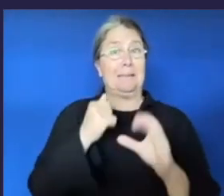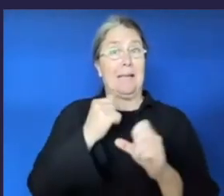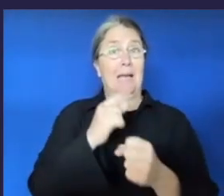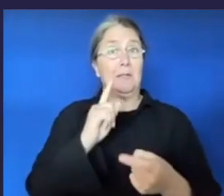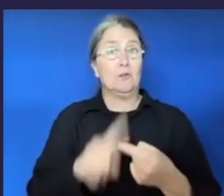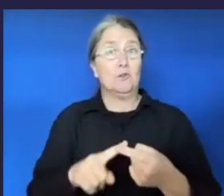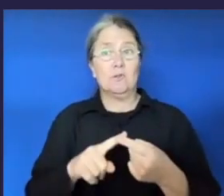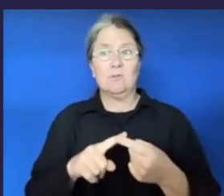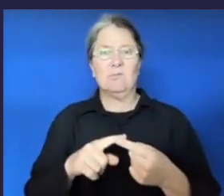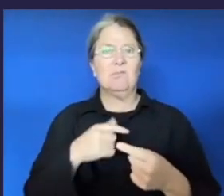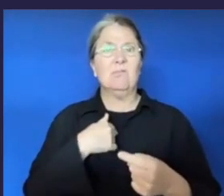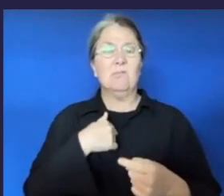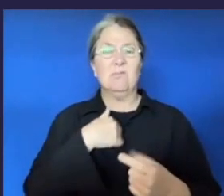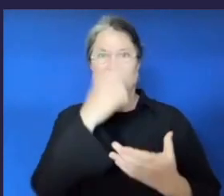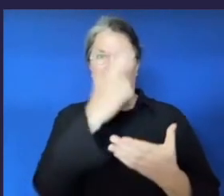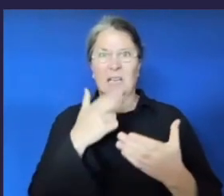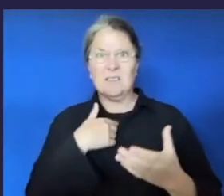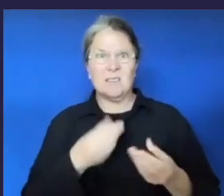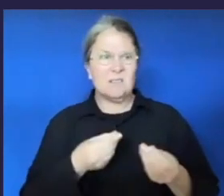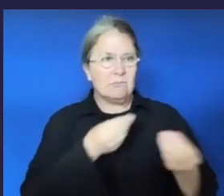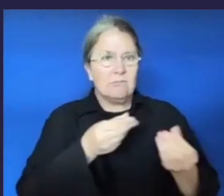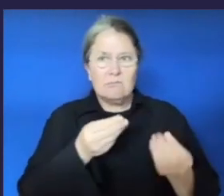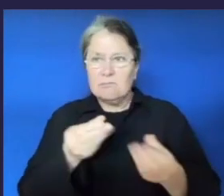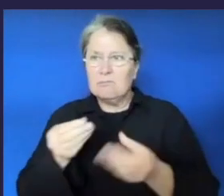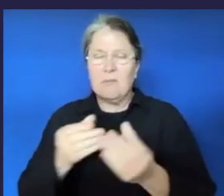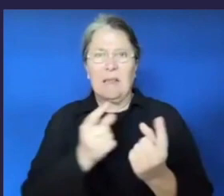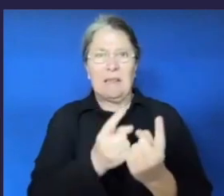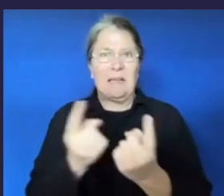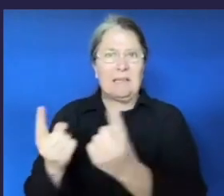of neat and tidy, and on occasion also